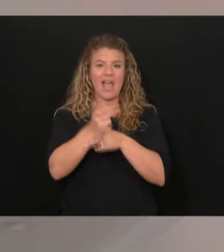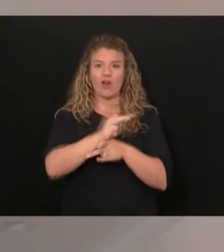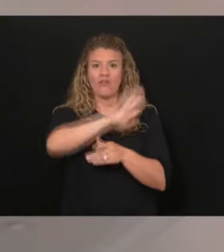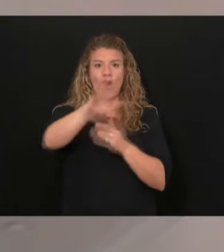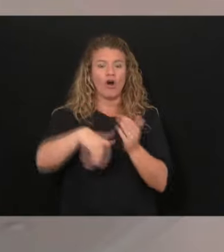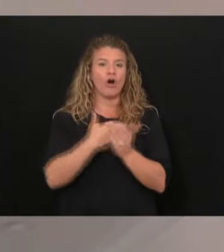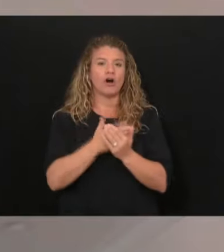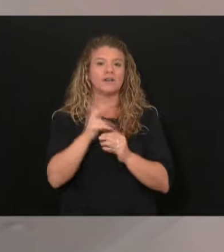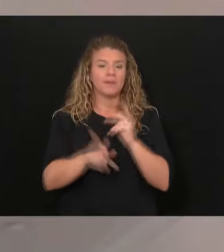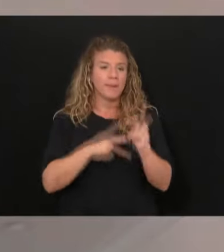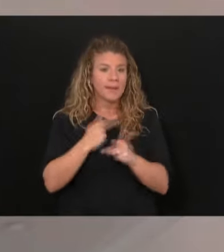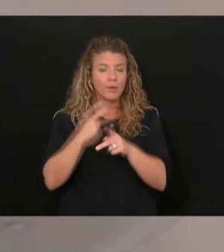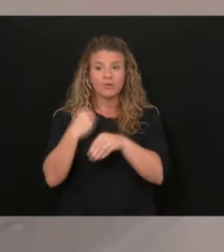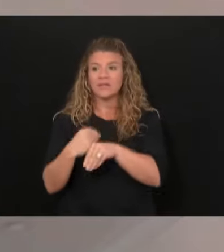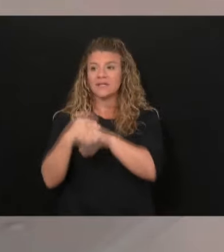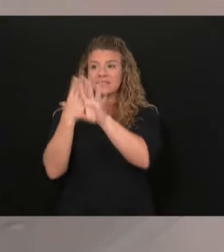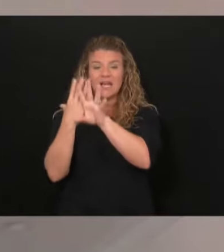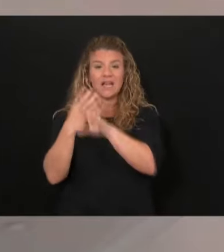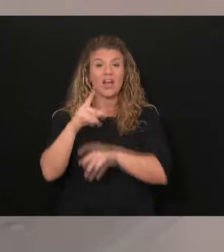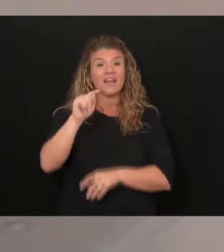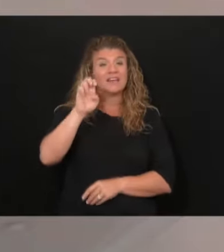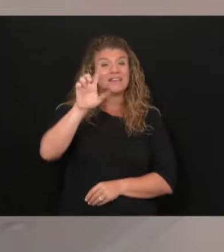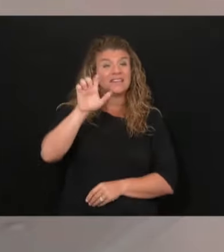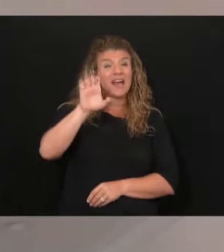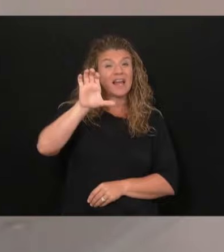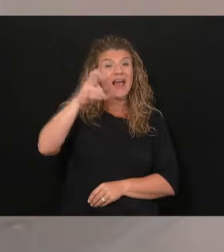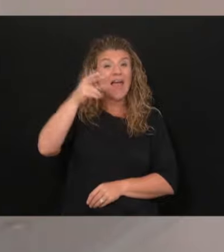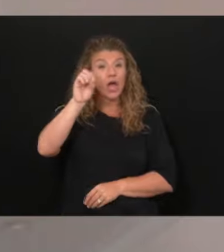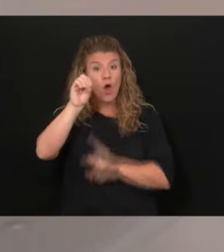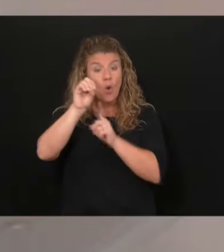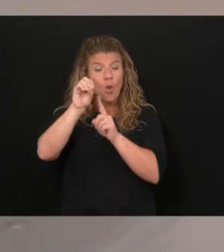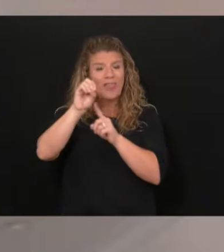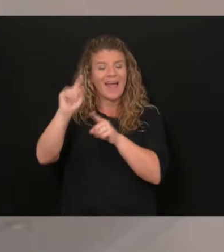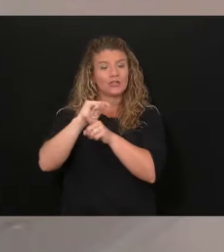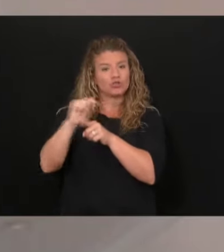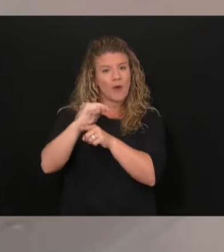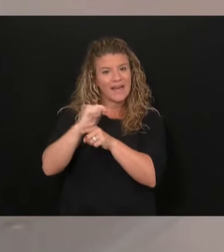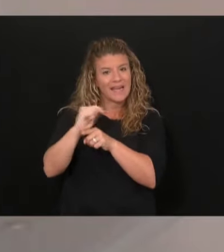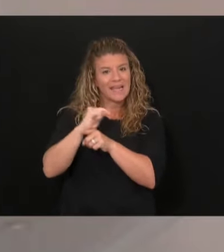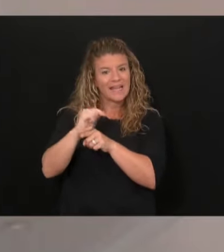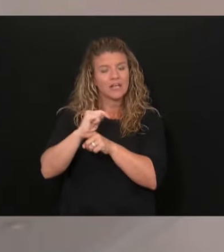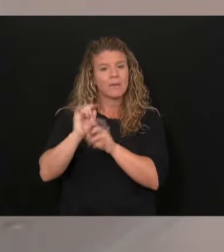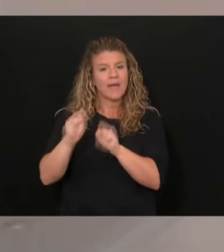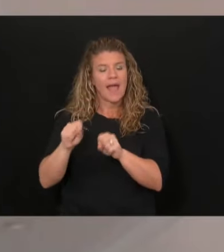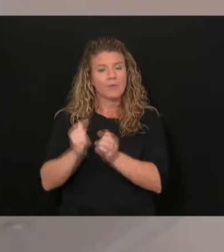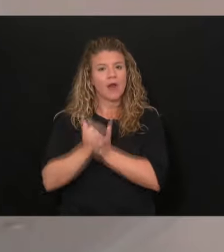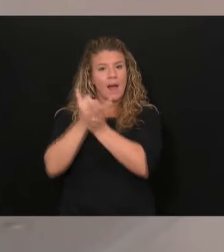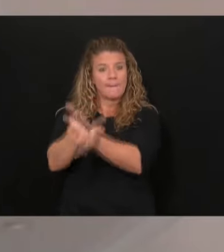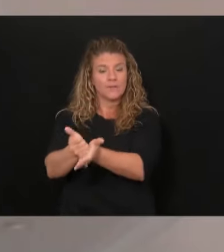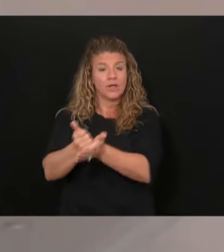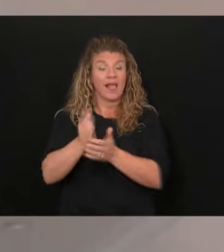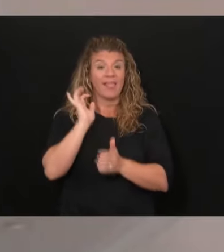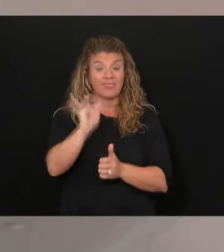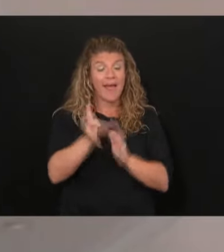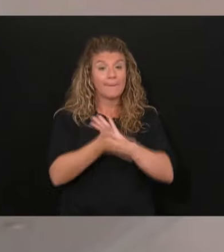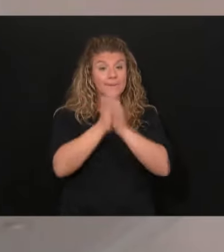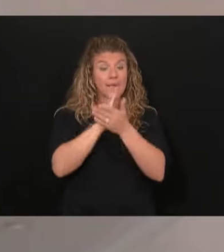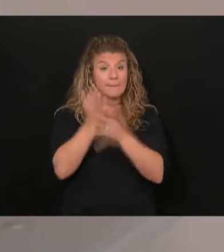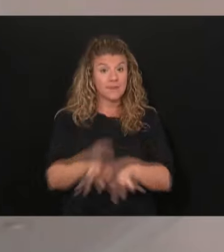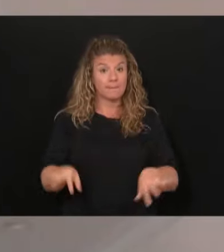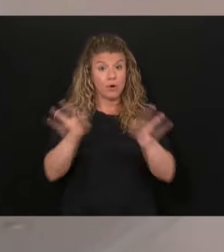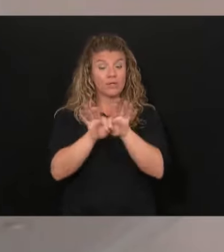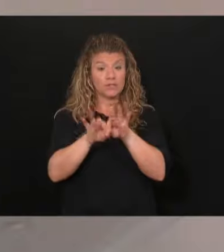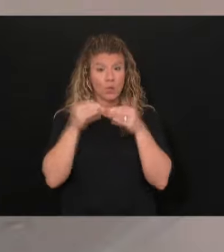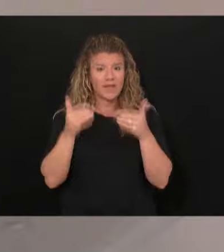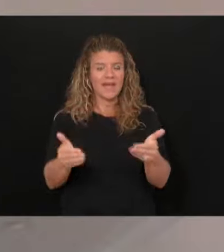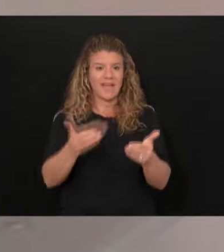telemedicine, do teleecho, which is training via these telelinks, becomes really important, so that we can deliver expert care closer